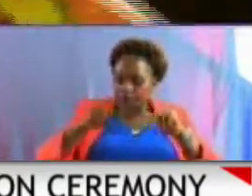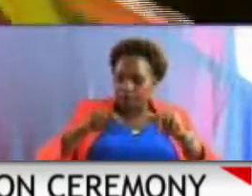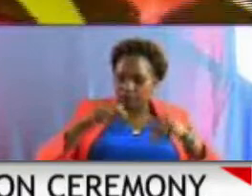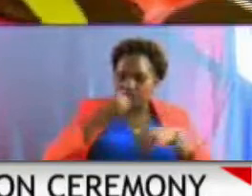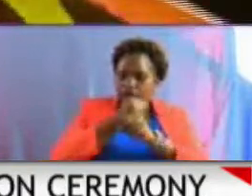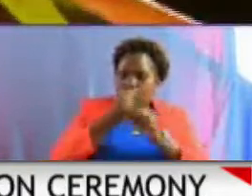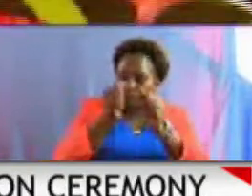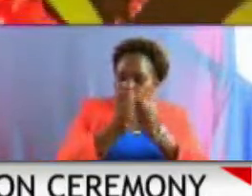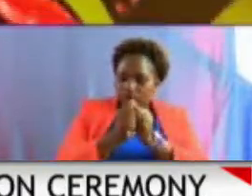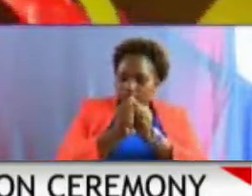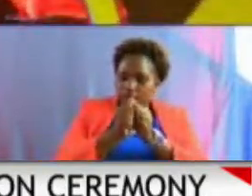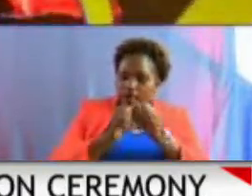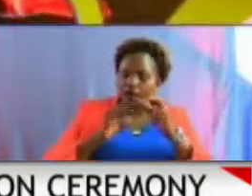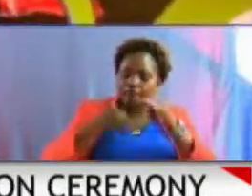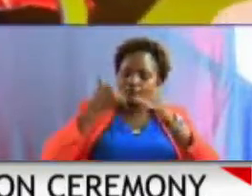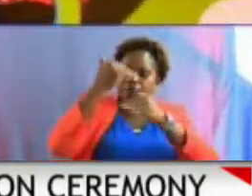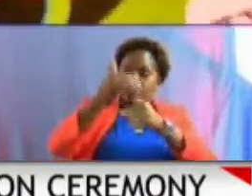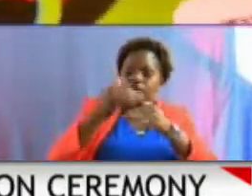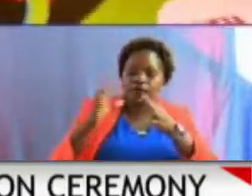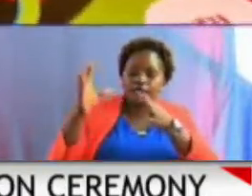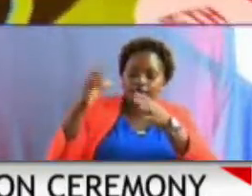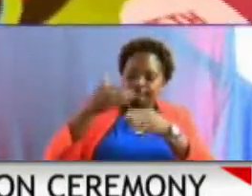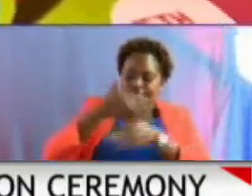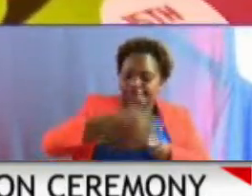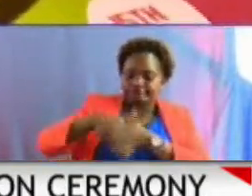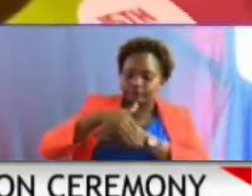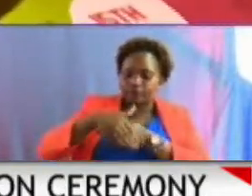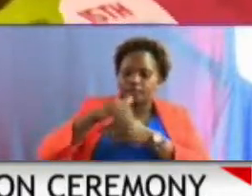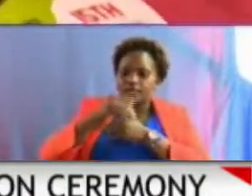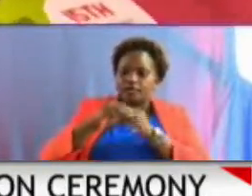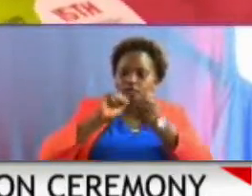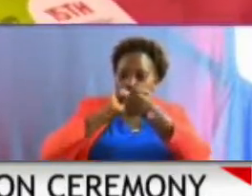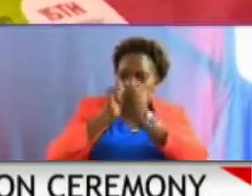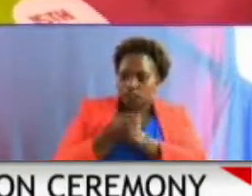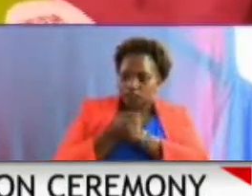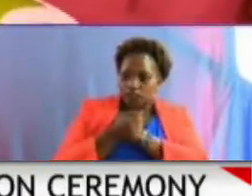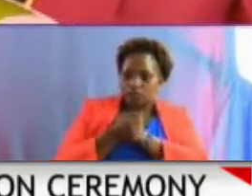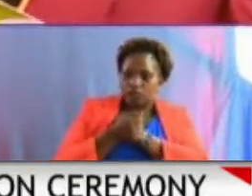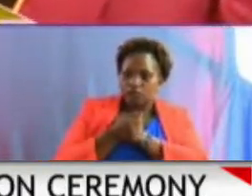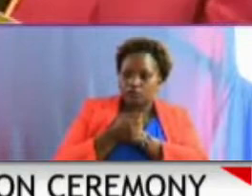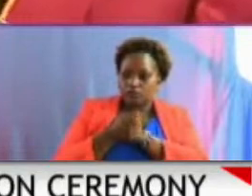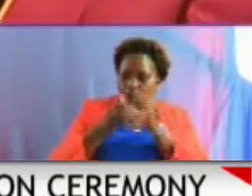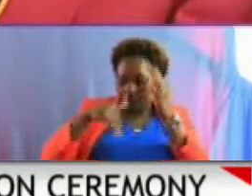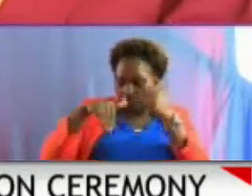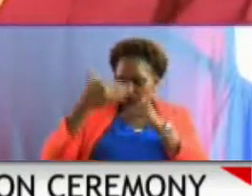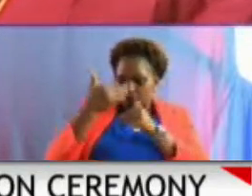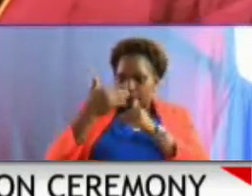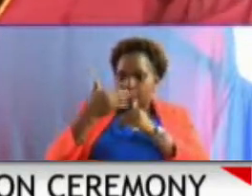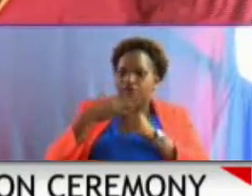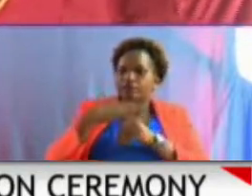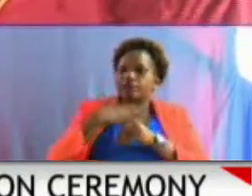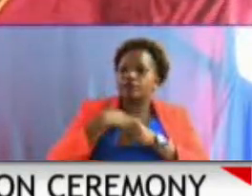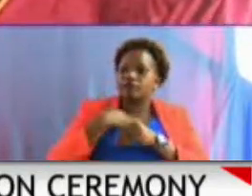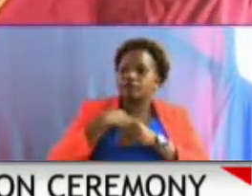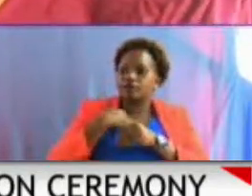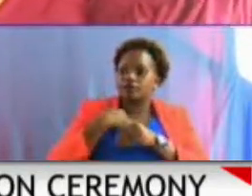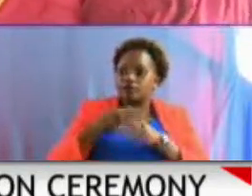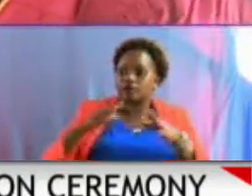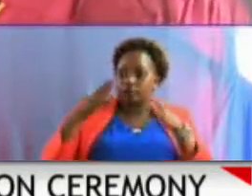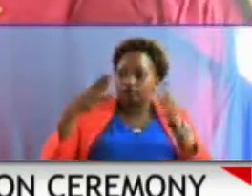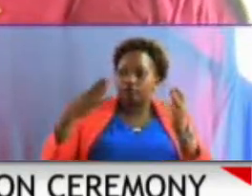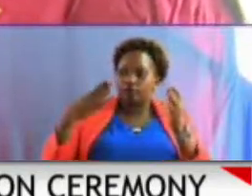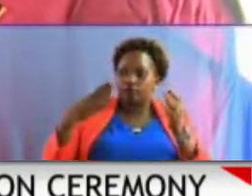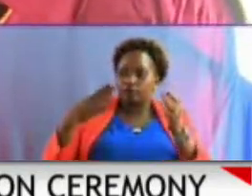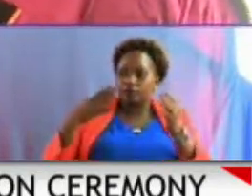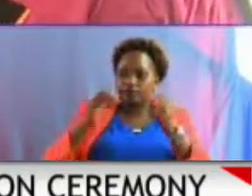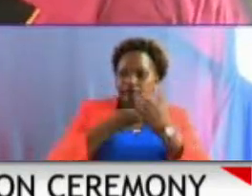collaborations beyond our borders. With this kind of change, our university will require huge human